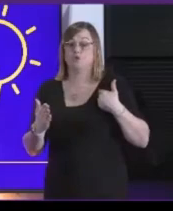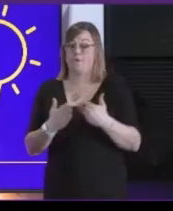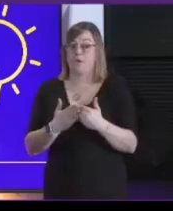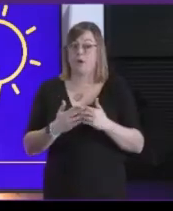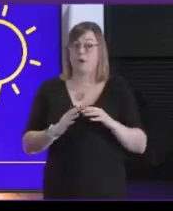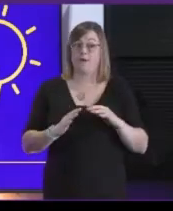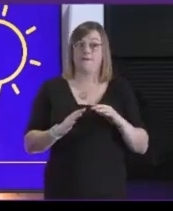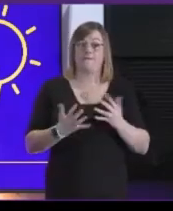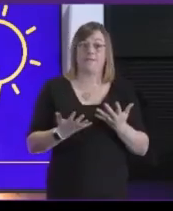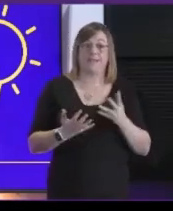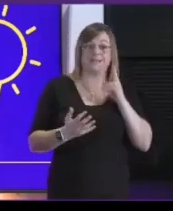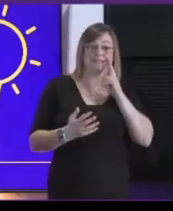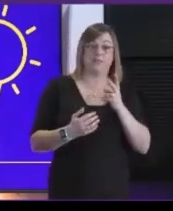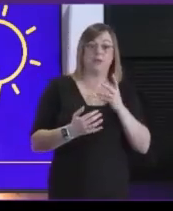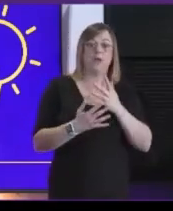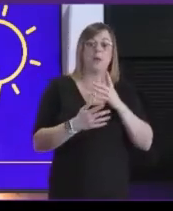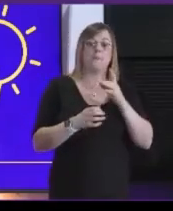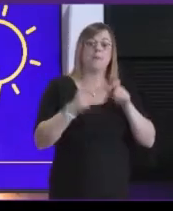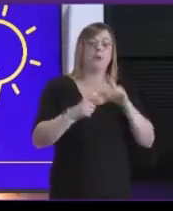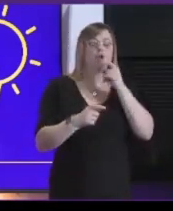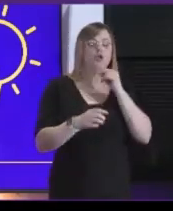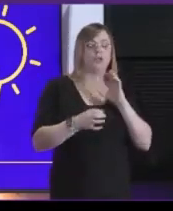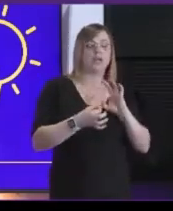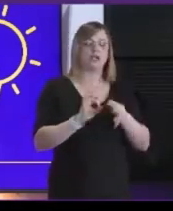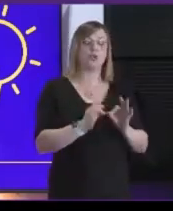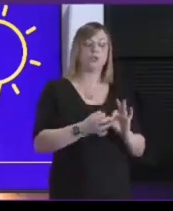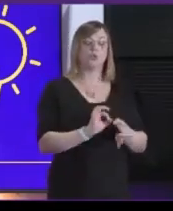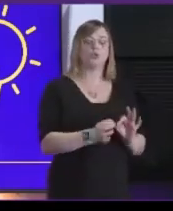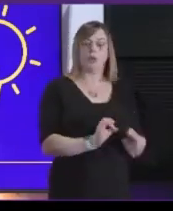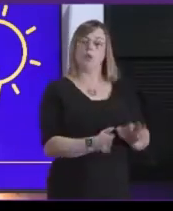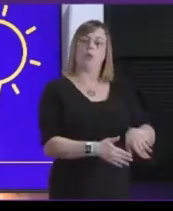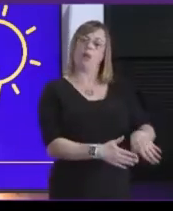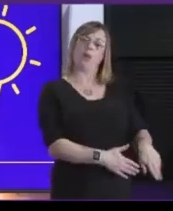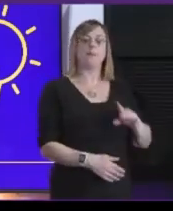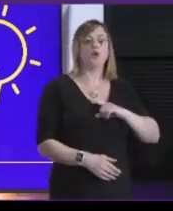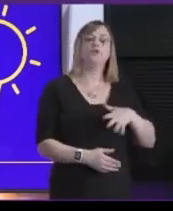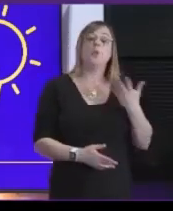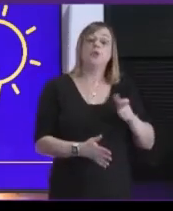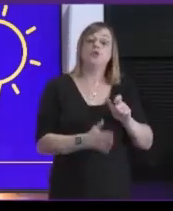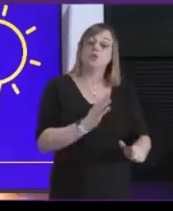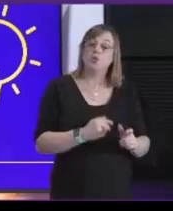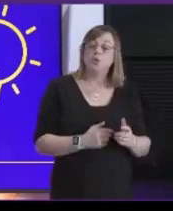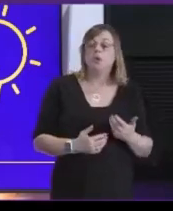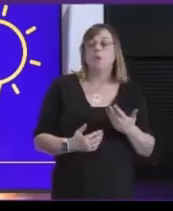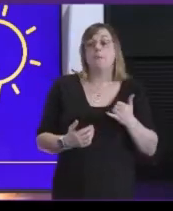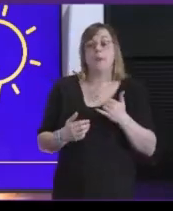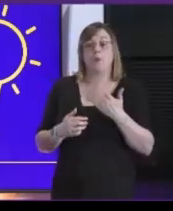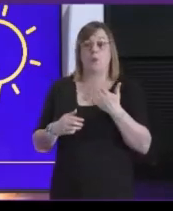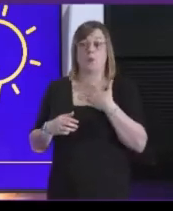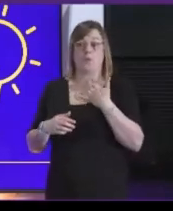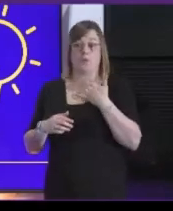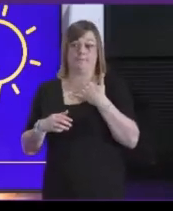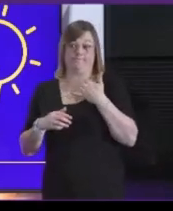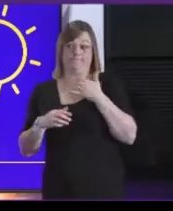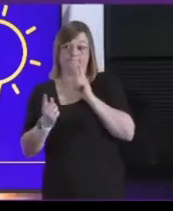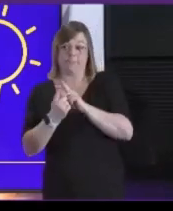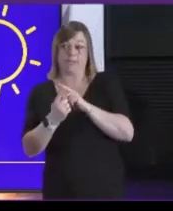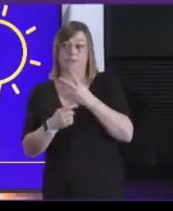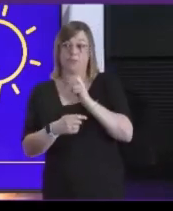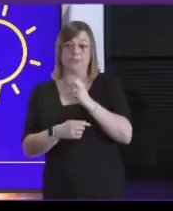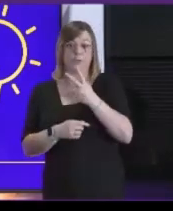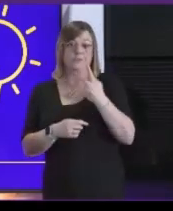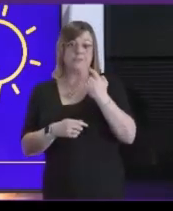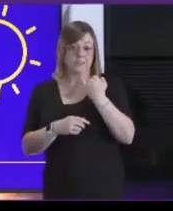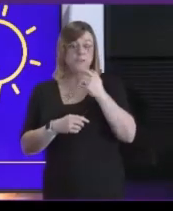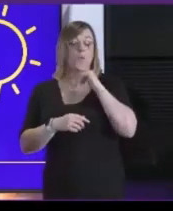a misuse of that, and I hope that will continue. But when we meet in 26, maybe I have another view on this, but hopefully not.